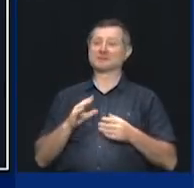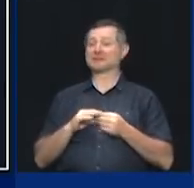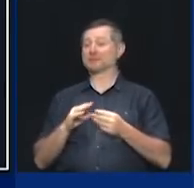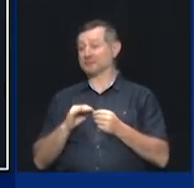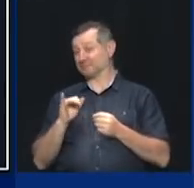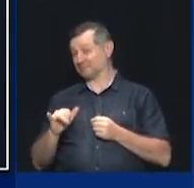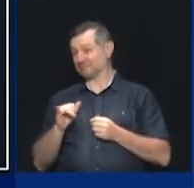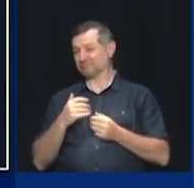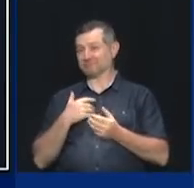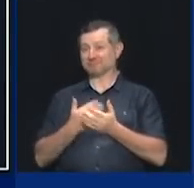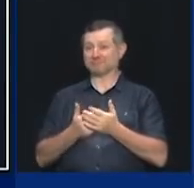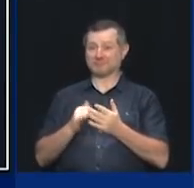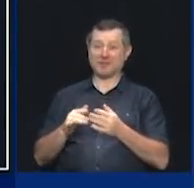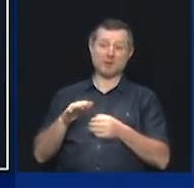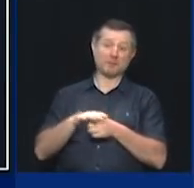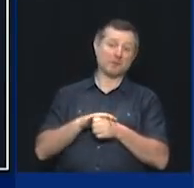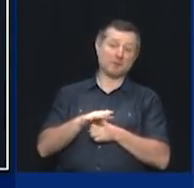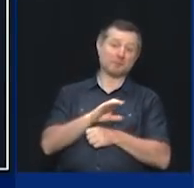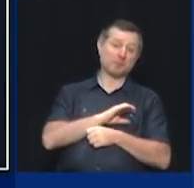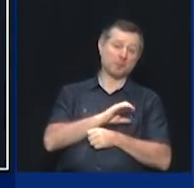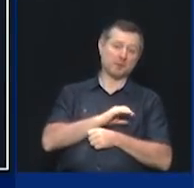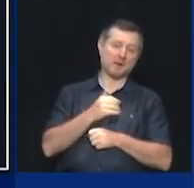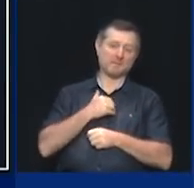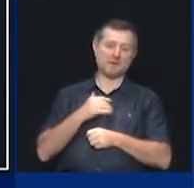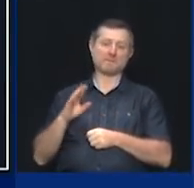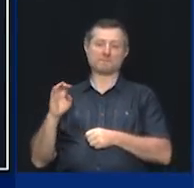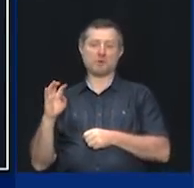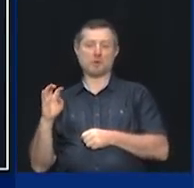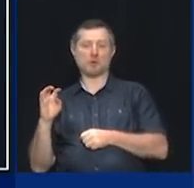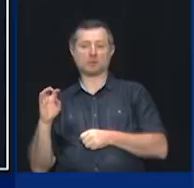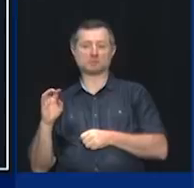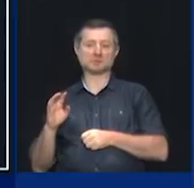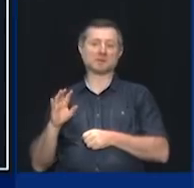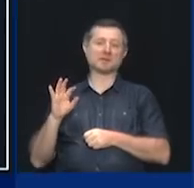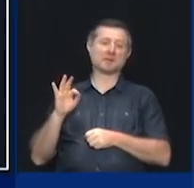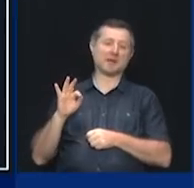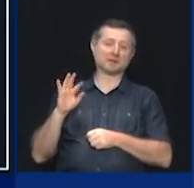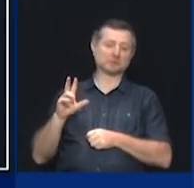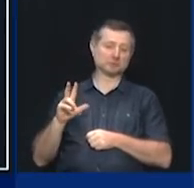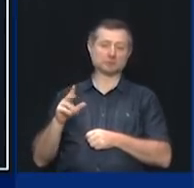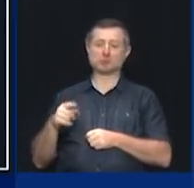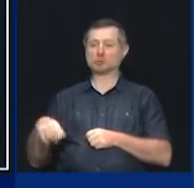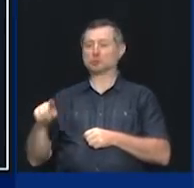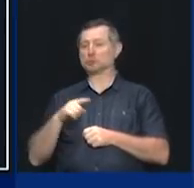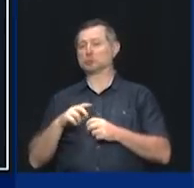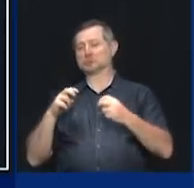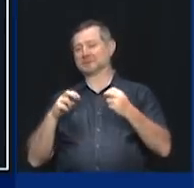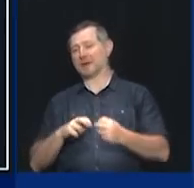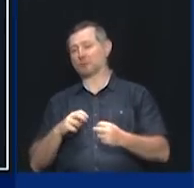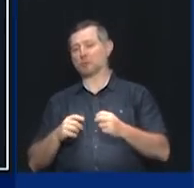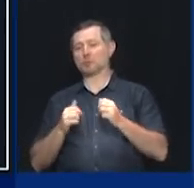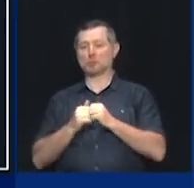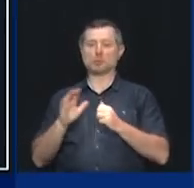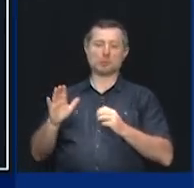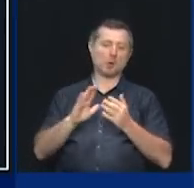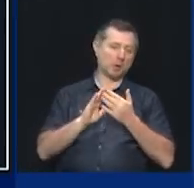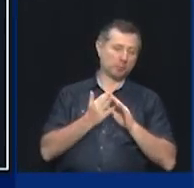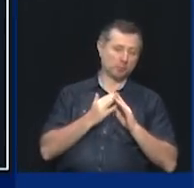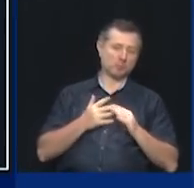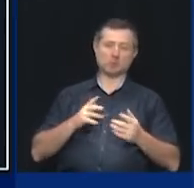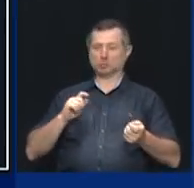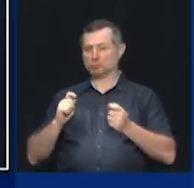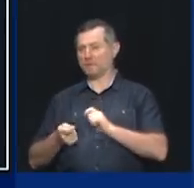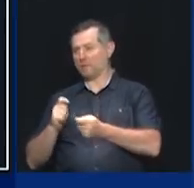department, 493, you must sit down with the community and you must do reform. And they